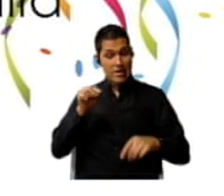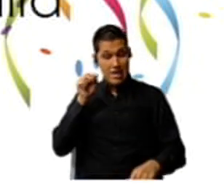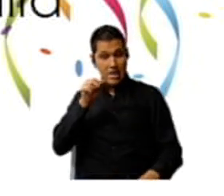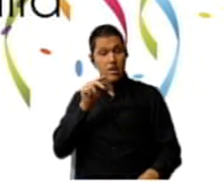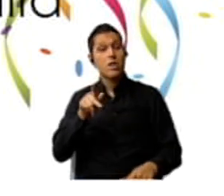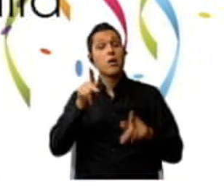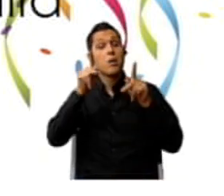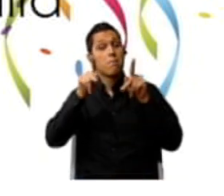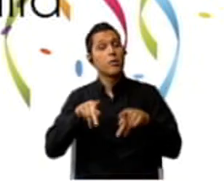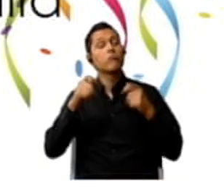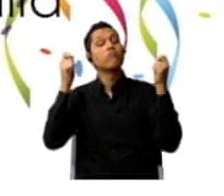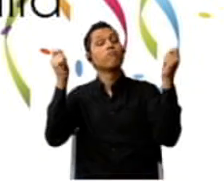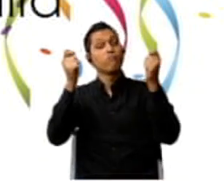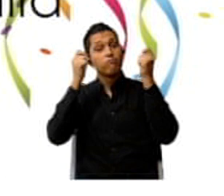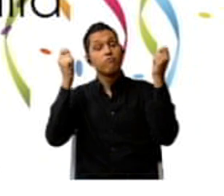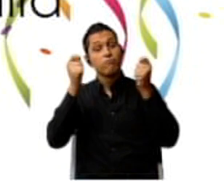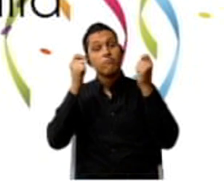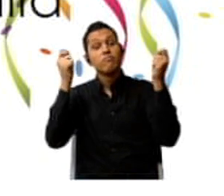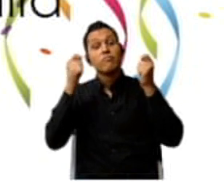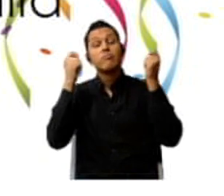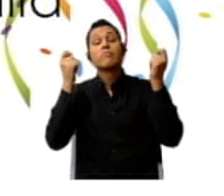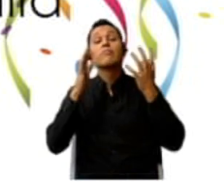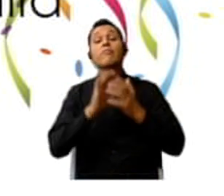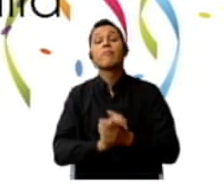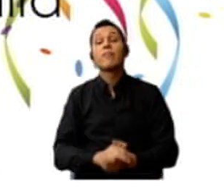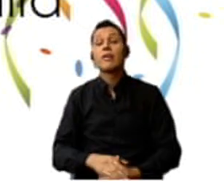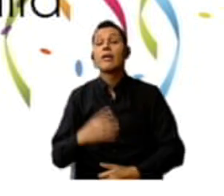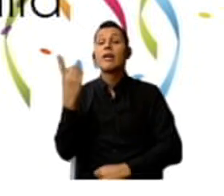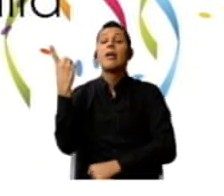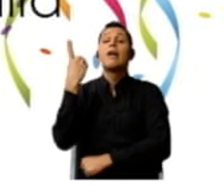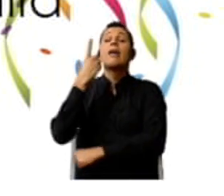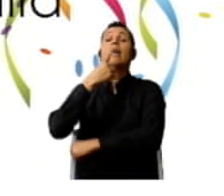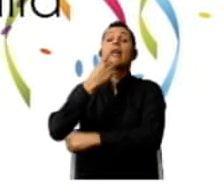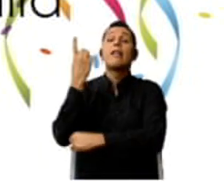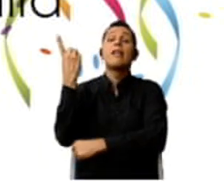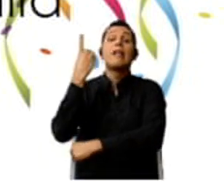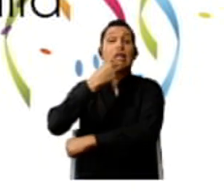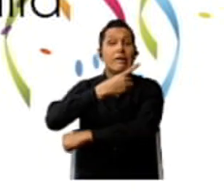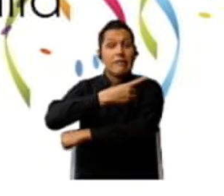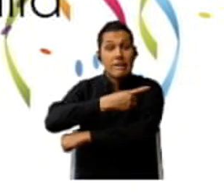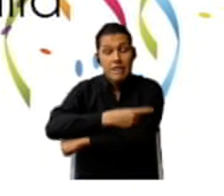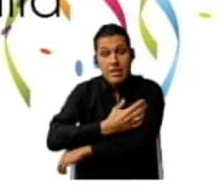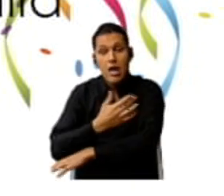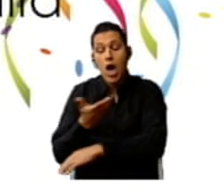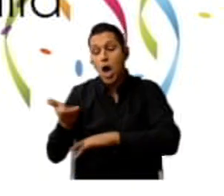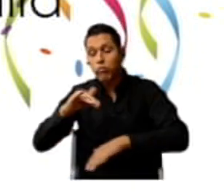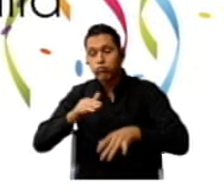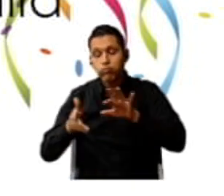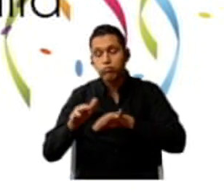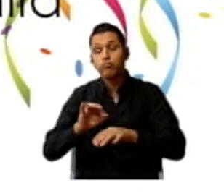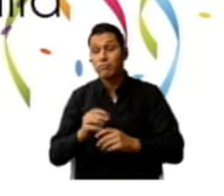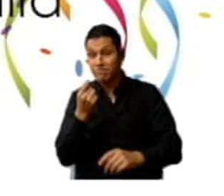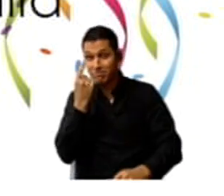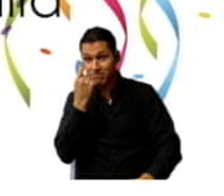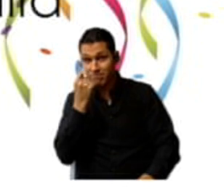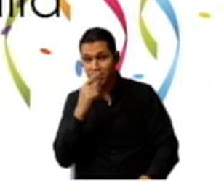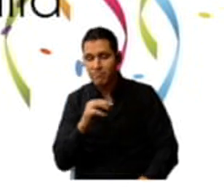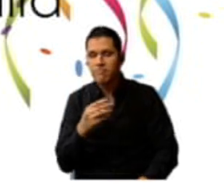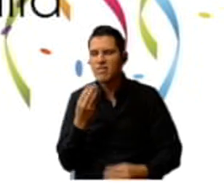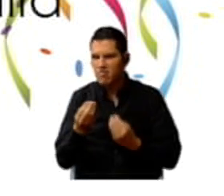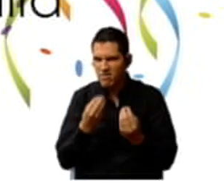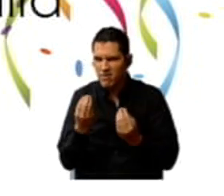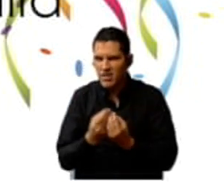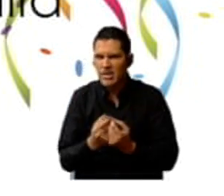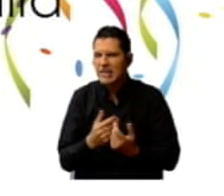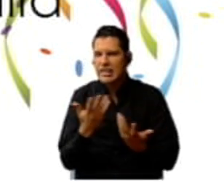people celebrate Boxing Day, but not Boxing Day where you fight, no.